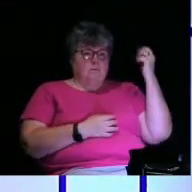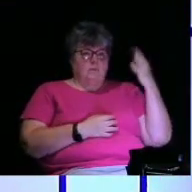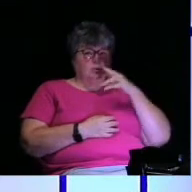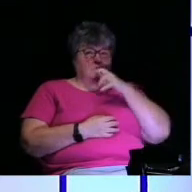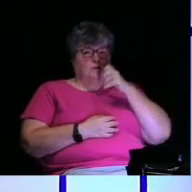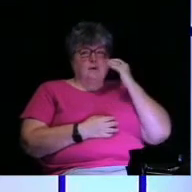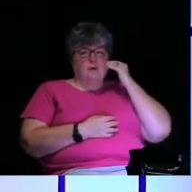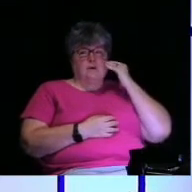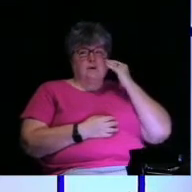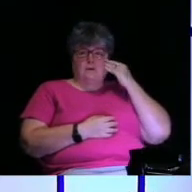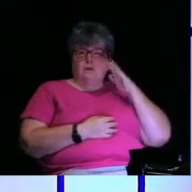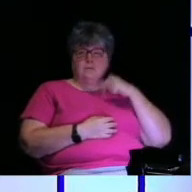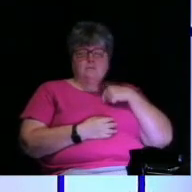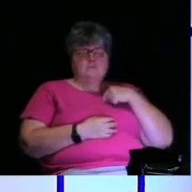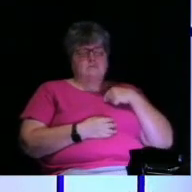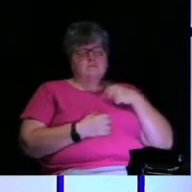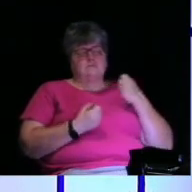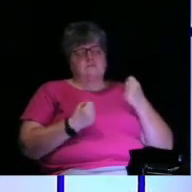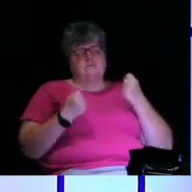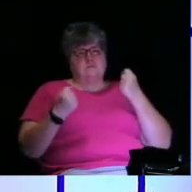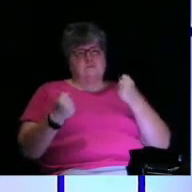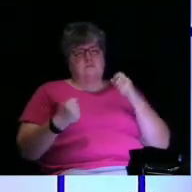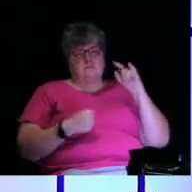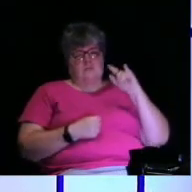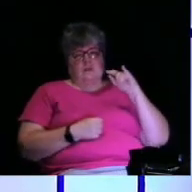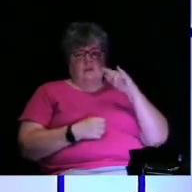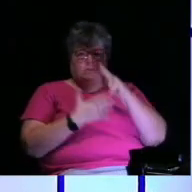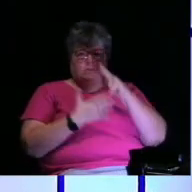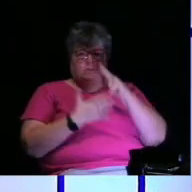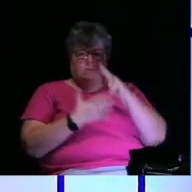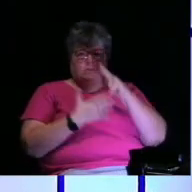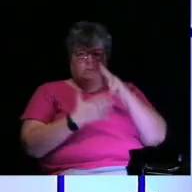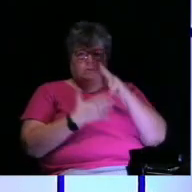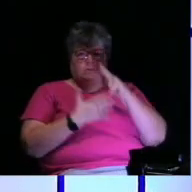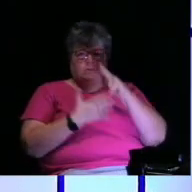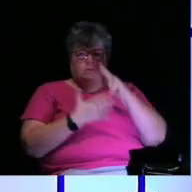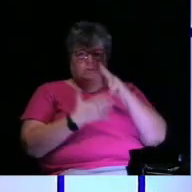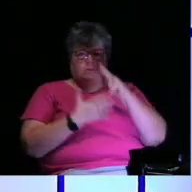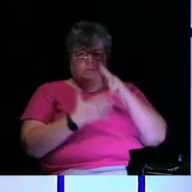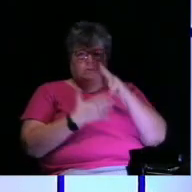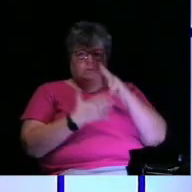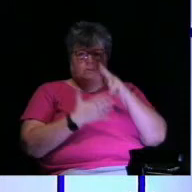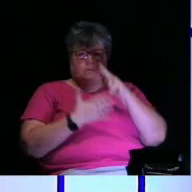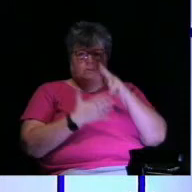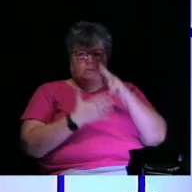3 hours away. And so I could fly home. But all that was me